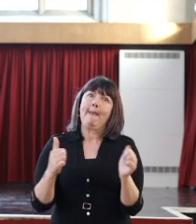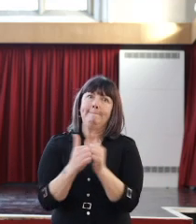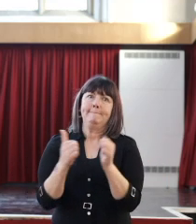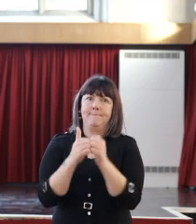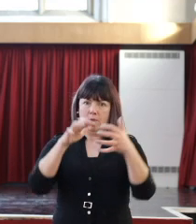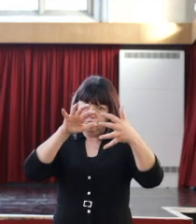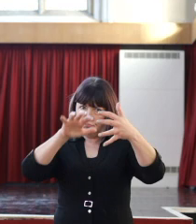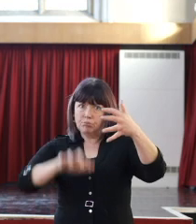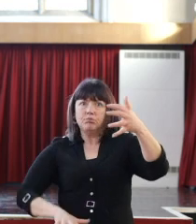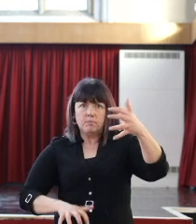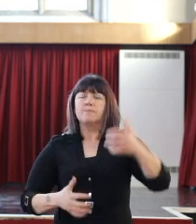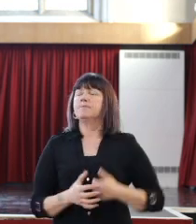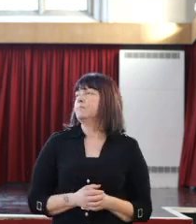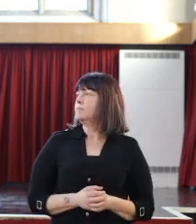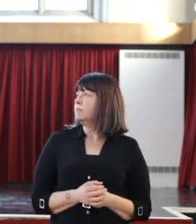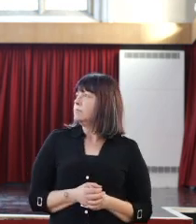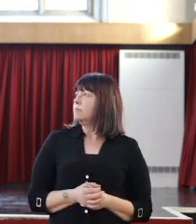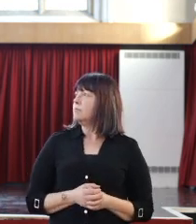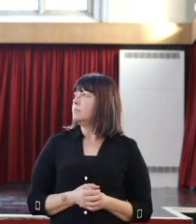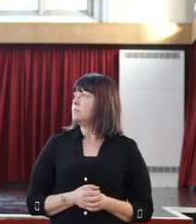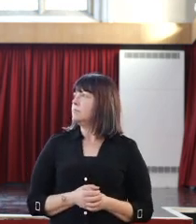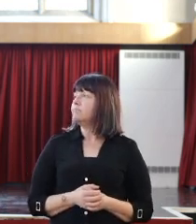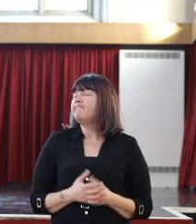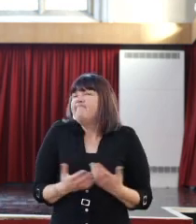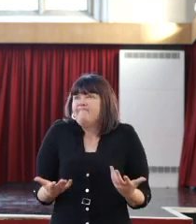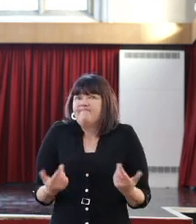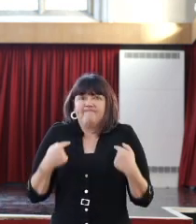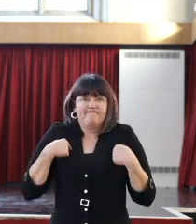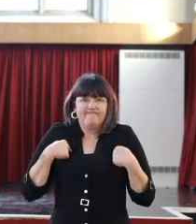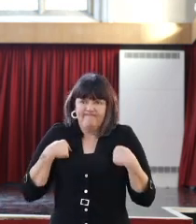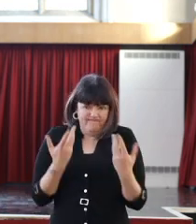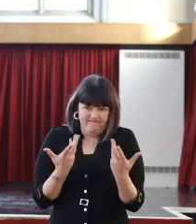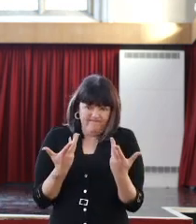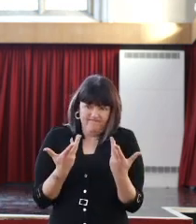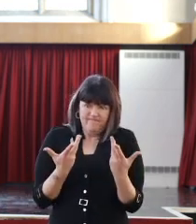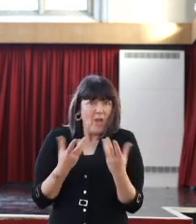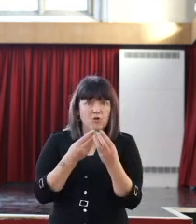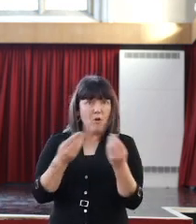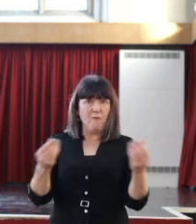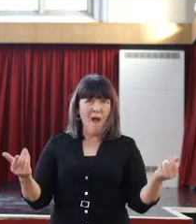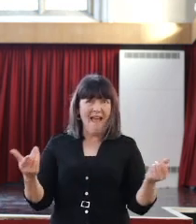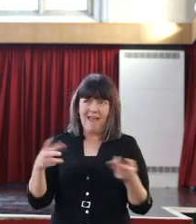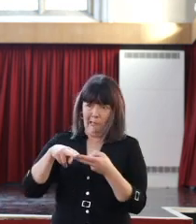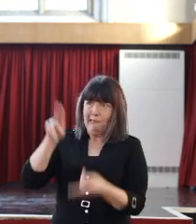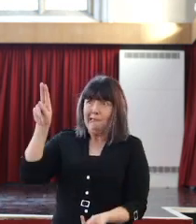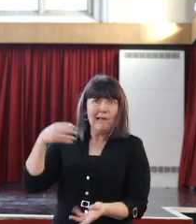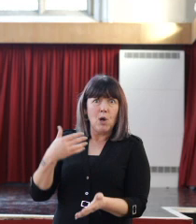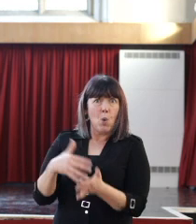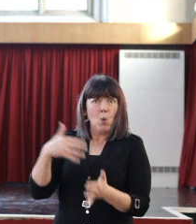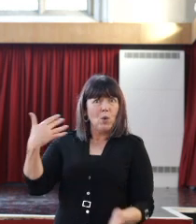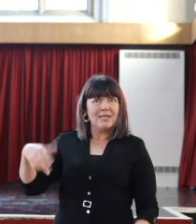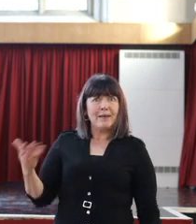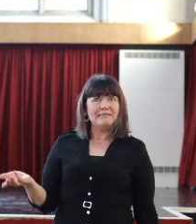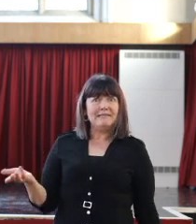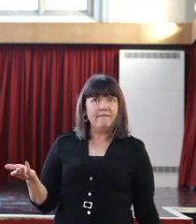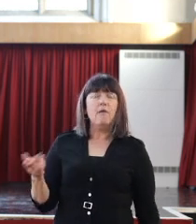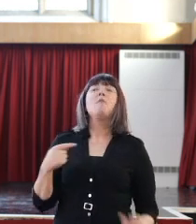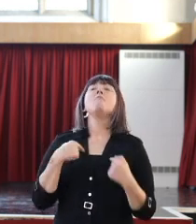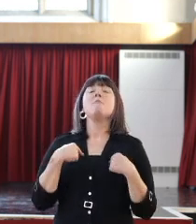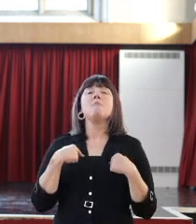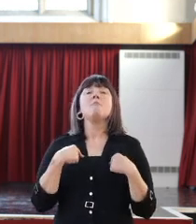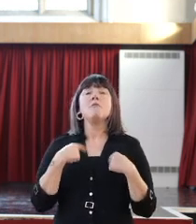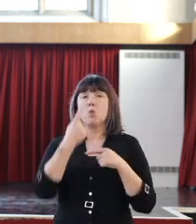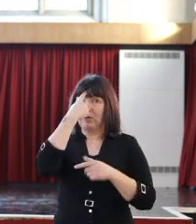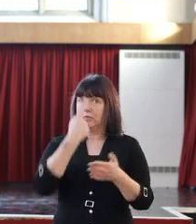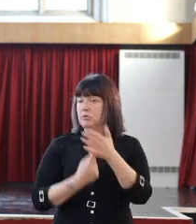of the industry's video software was inaccessible to them because it was too expensive. So we made quite a controversial decision back in 2014